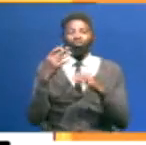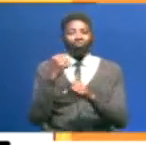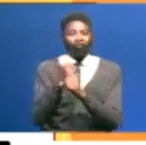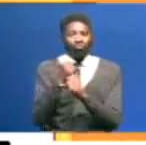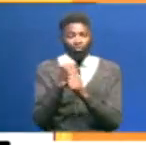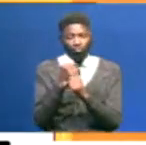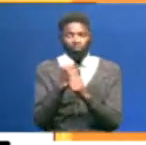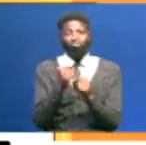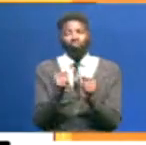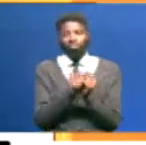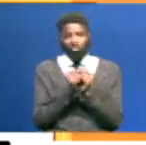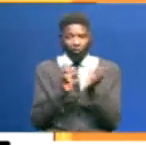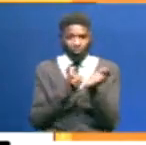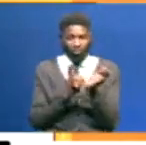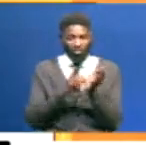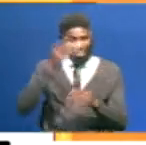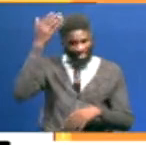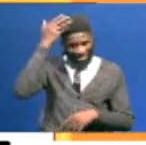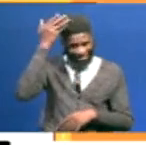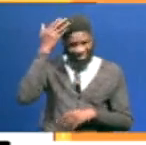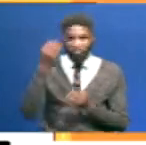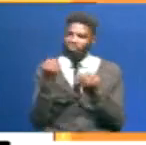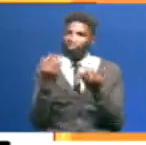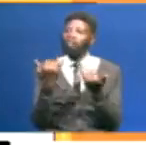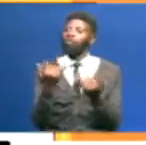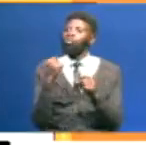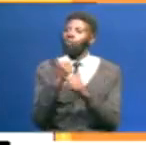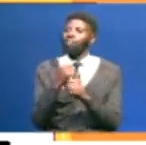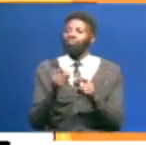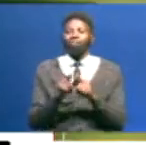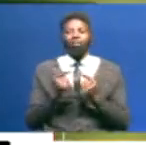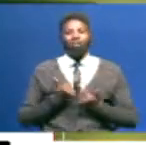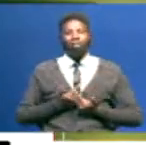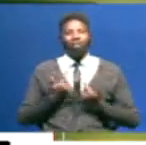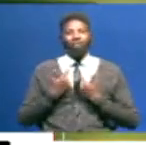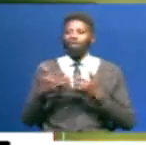a handful of my nurses and doctors, are working and living in the US,